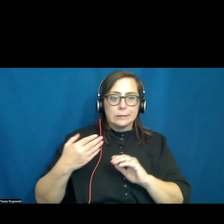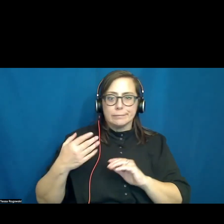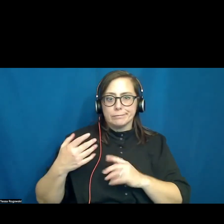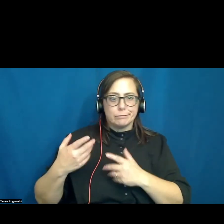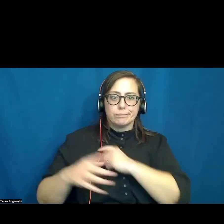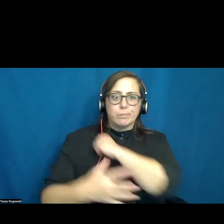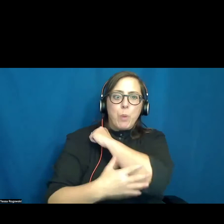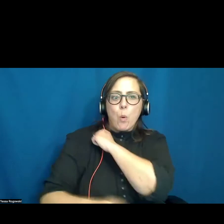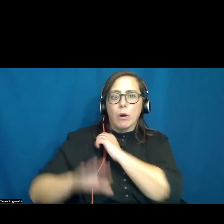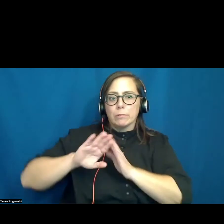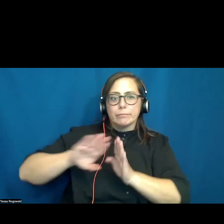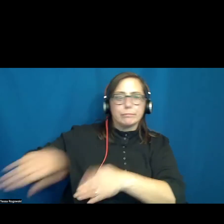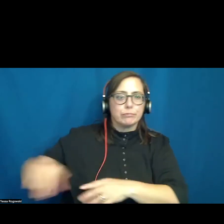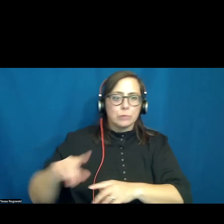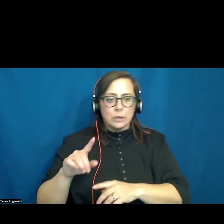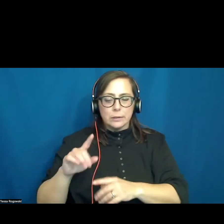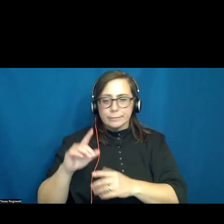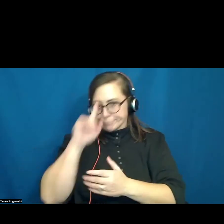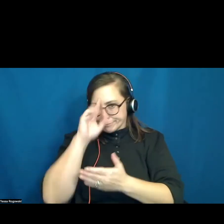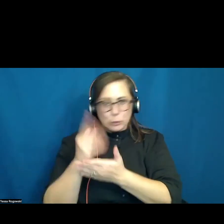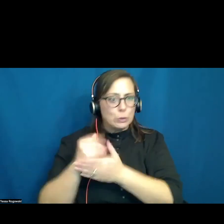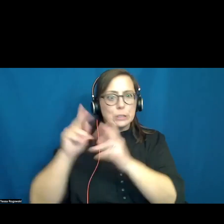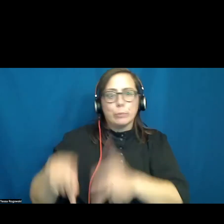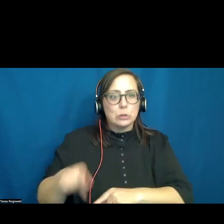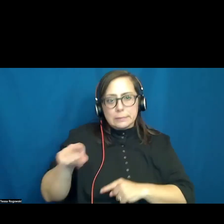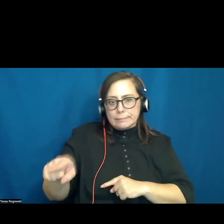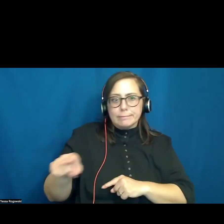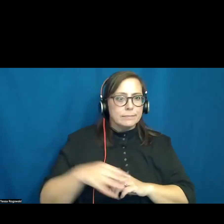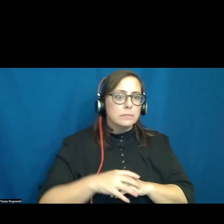not managed in this way.